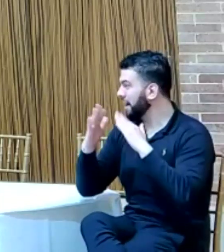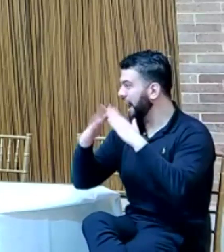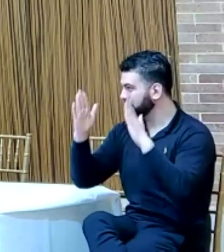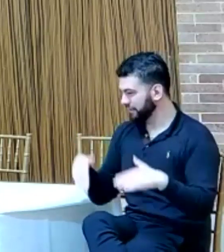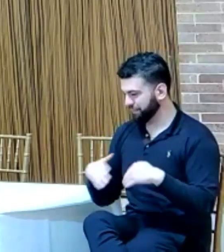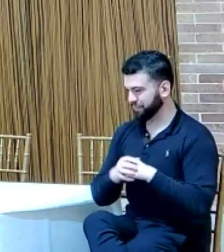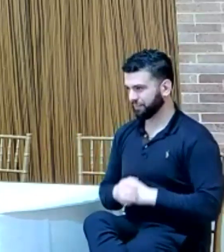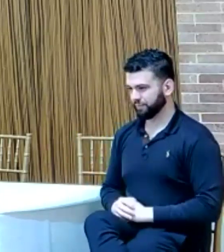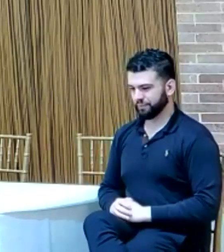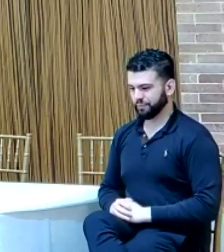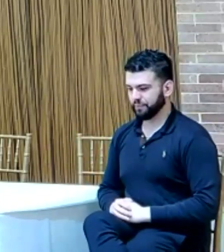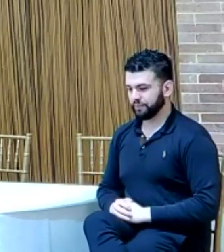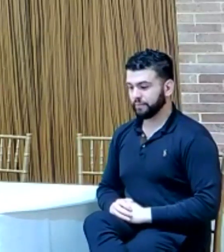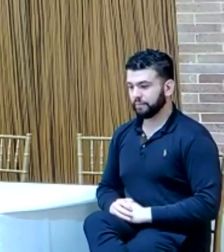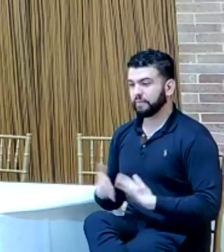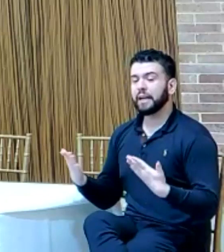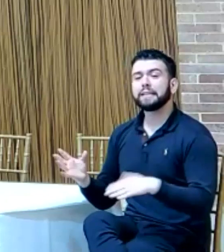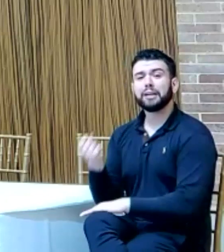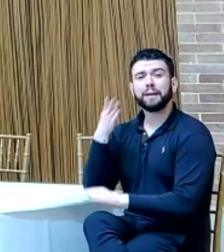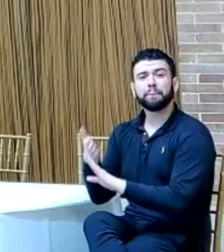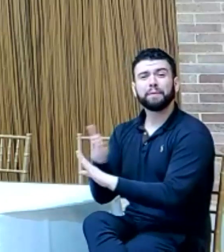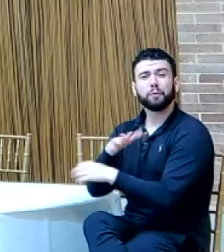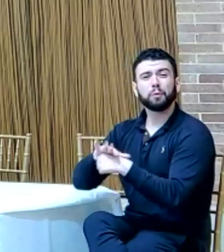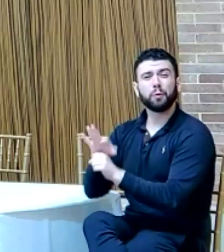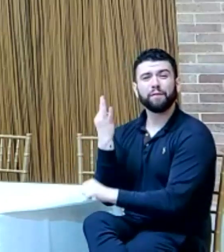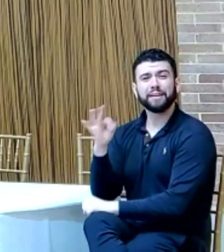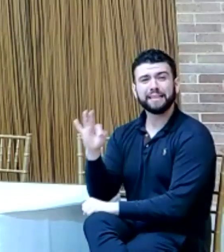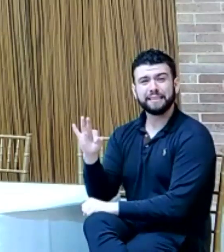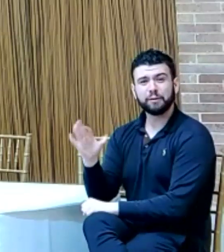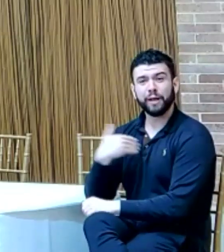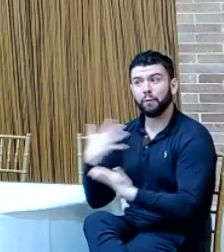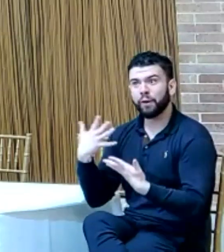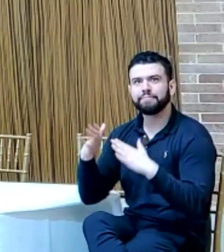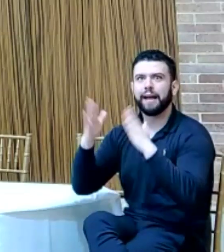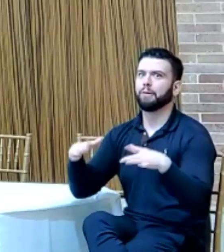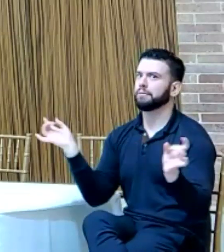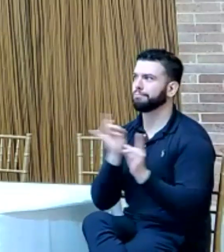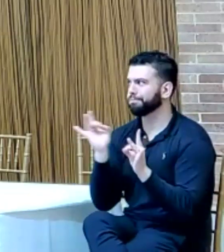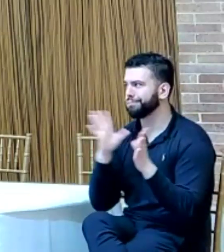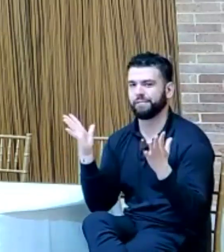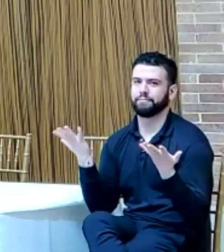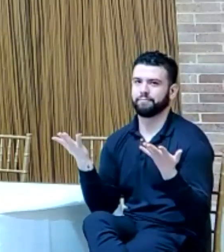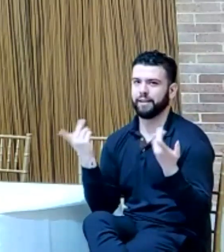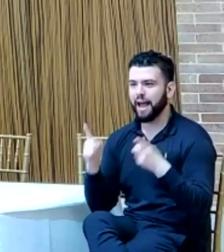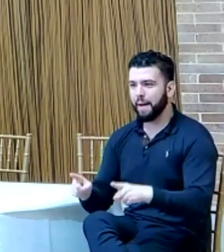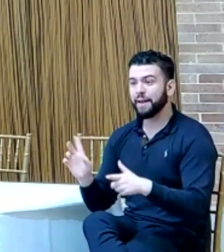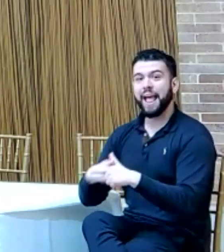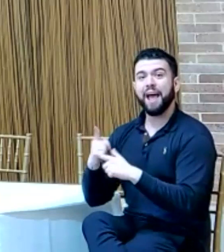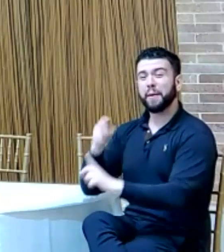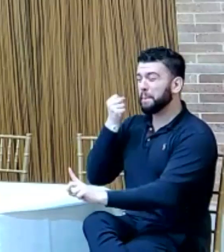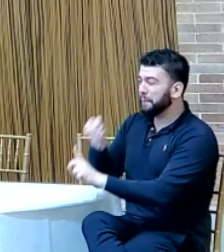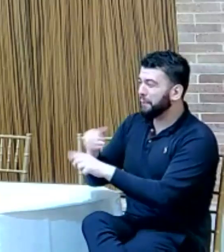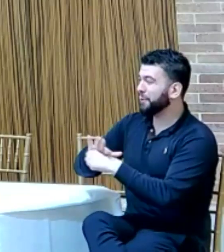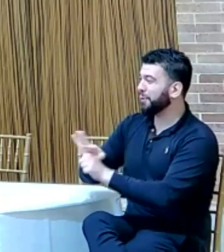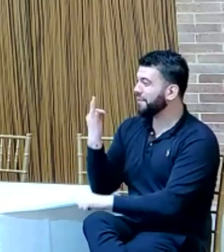listen before we had a pandemic we had a housing crisis right and then we had the pandemic and then